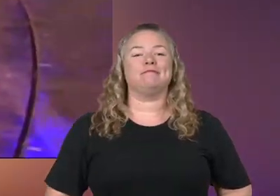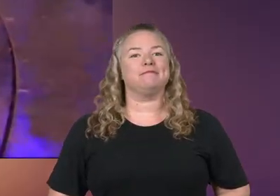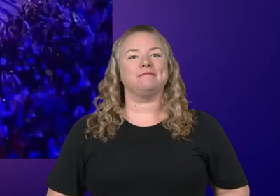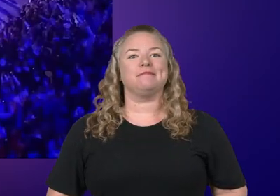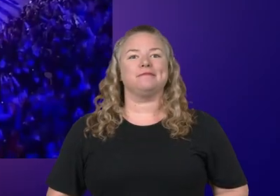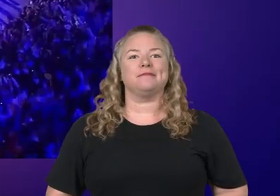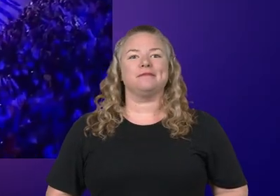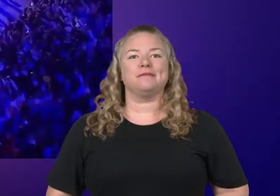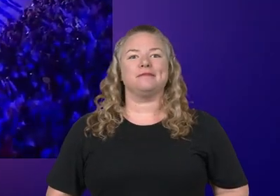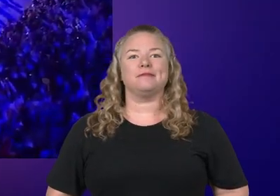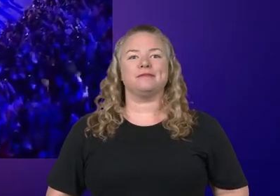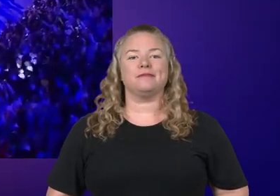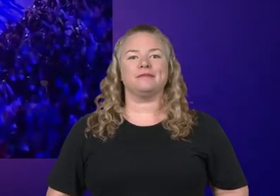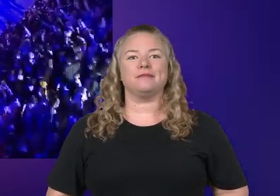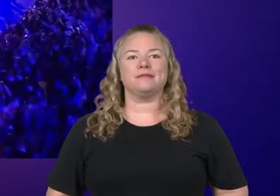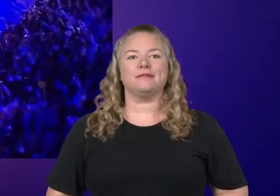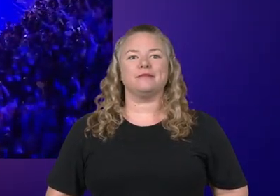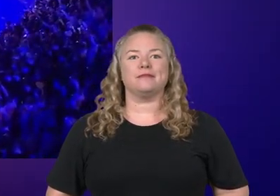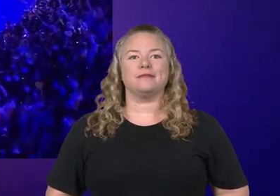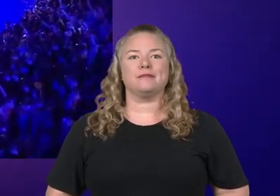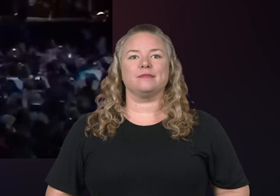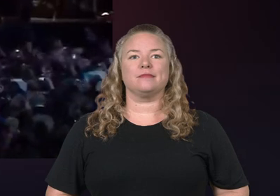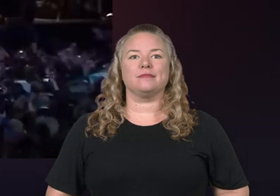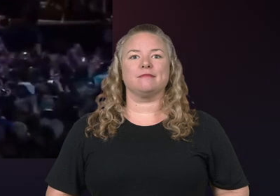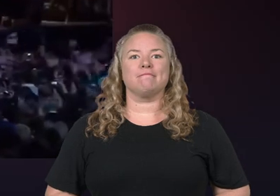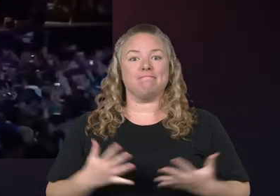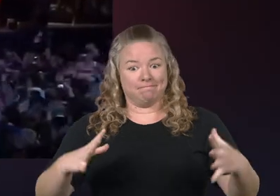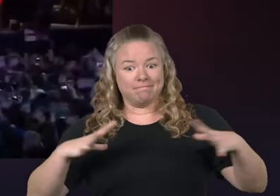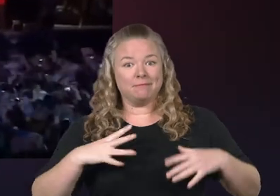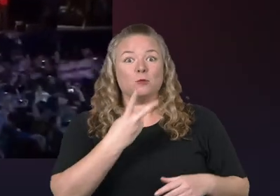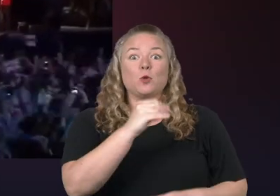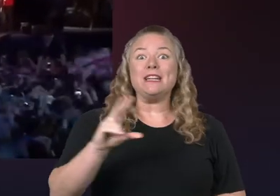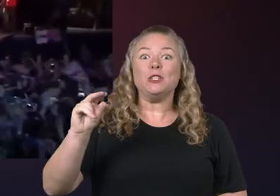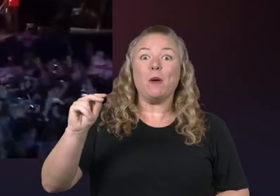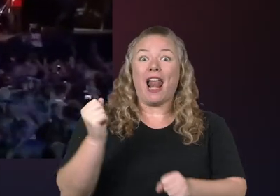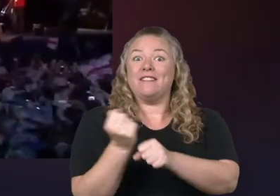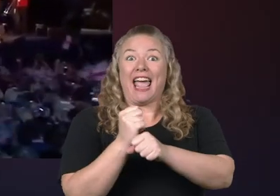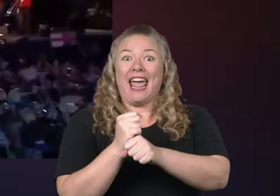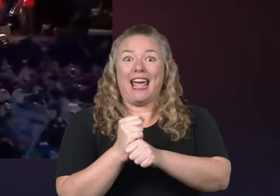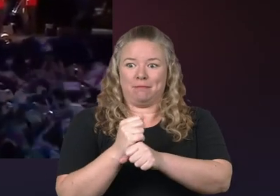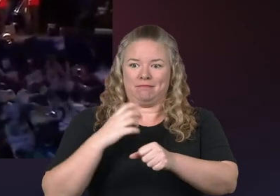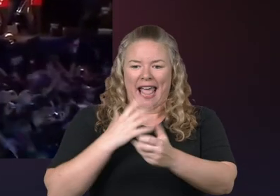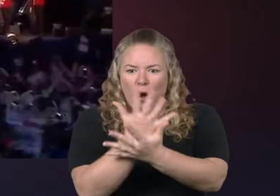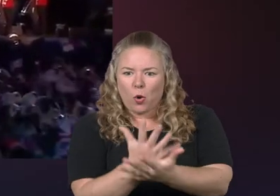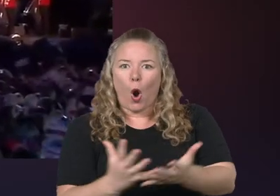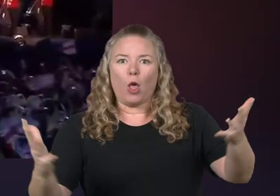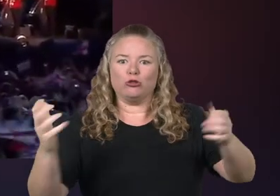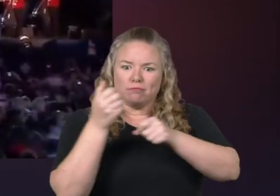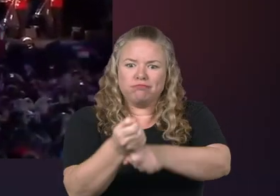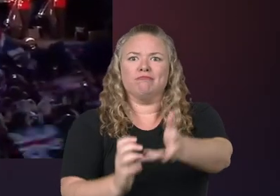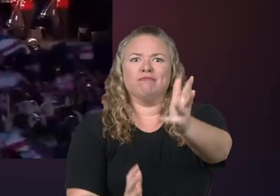Those copper petals are now alive. The cauldron of the